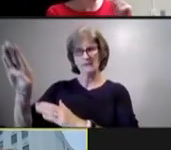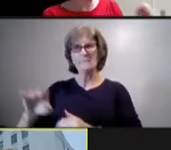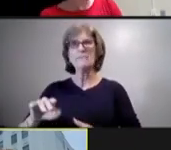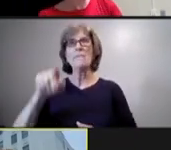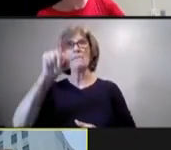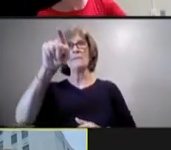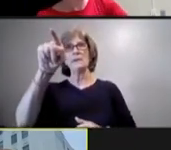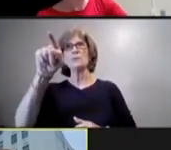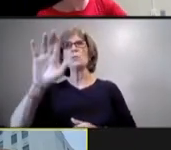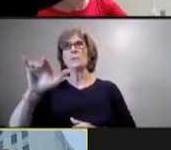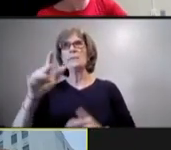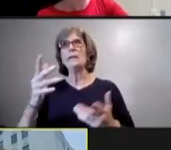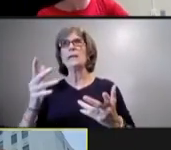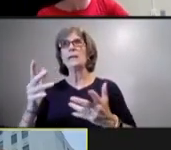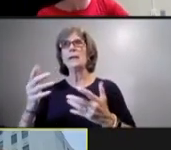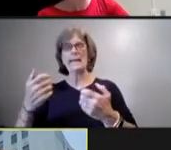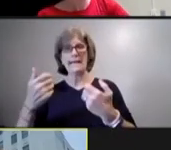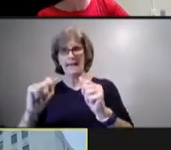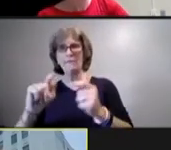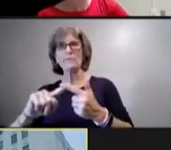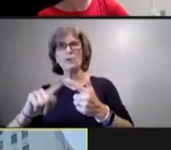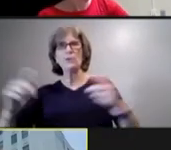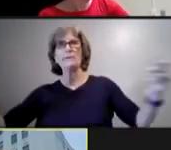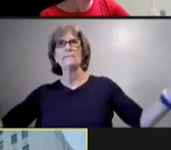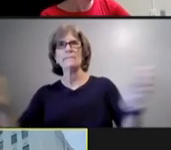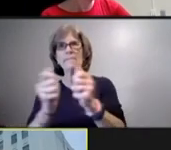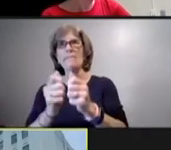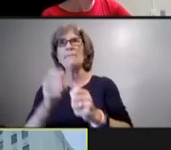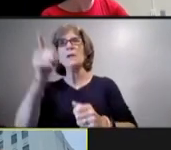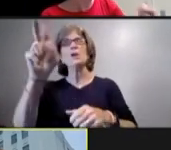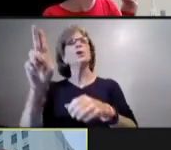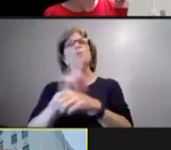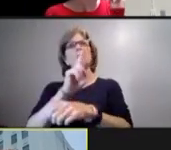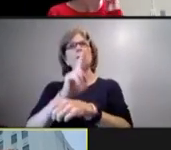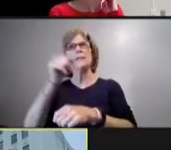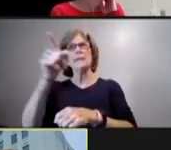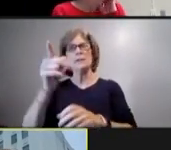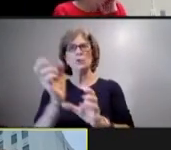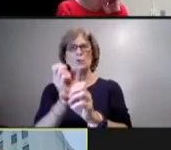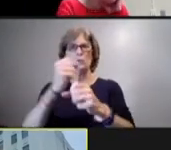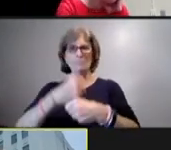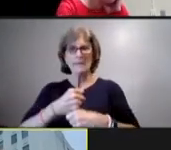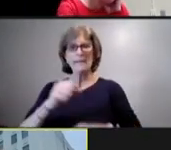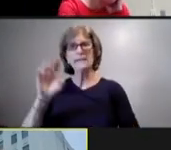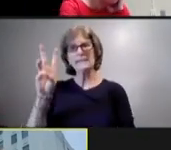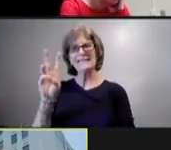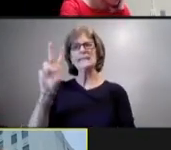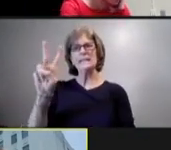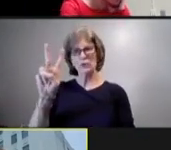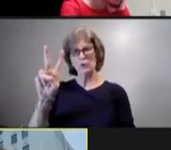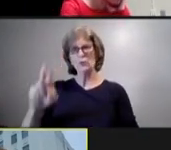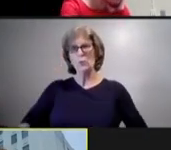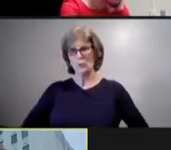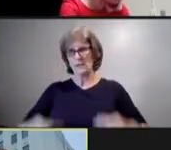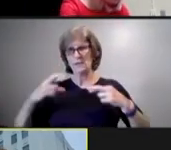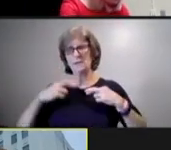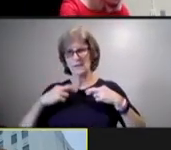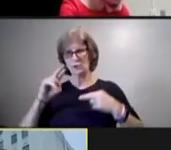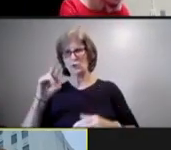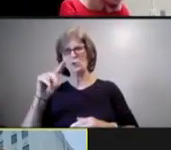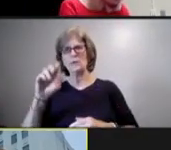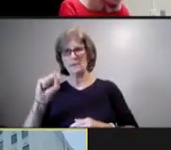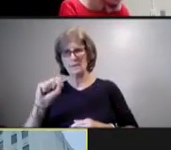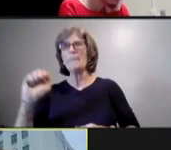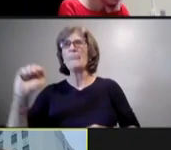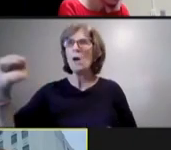team development effort between the two, and it involves using this land to construct 62 new residential units. All of these units would